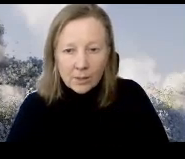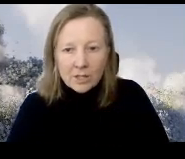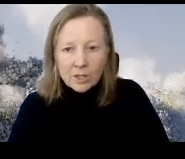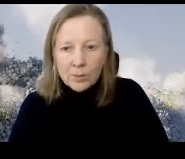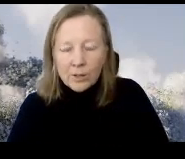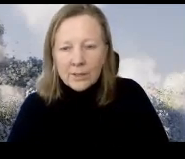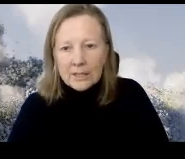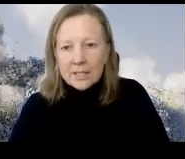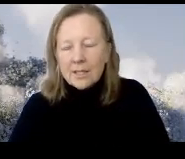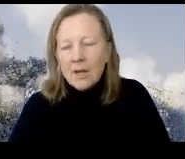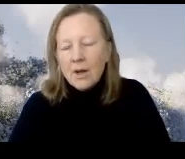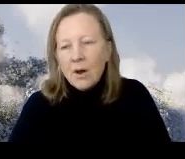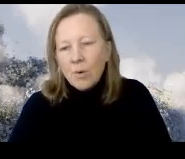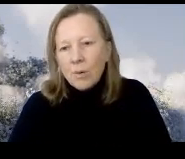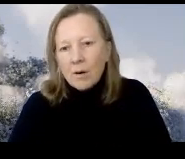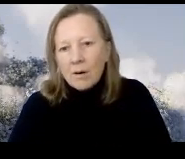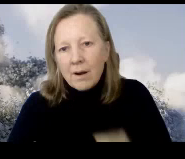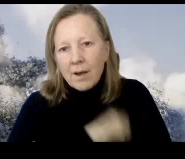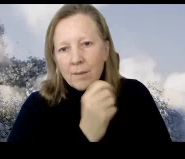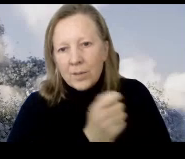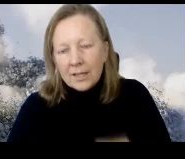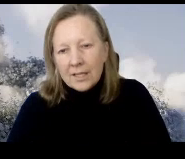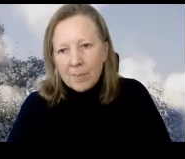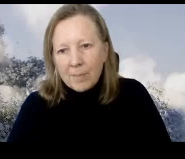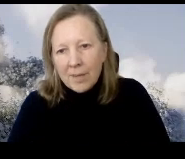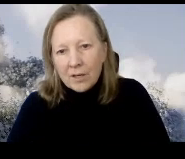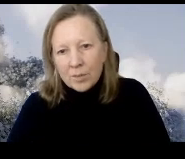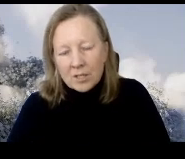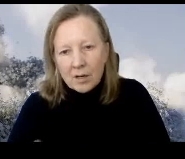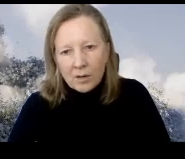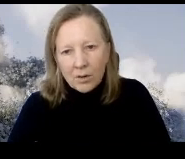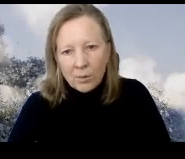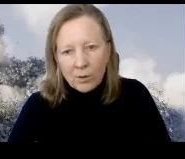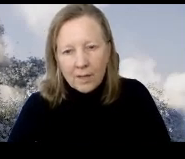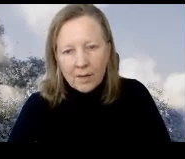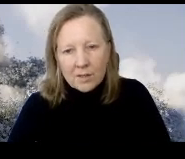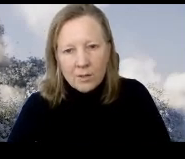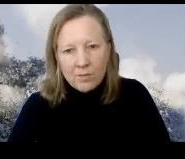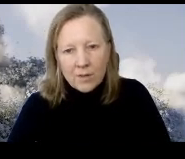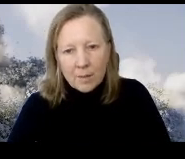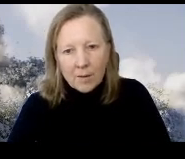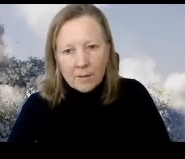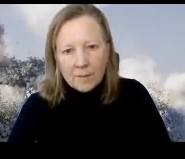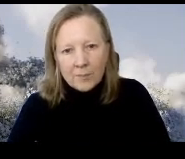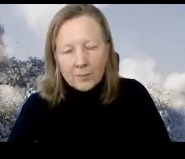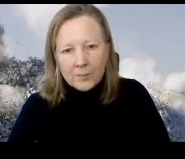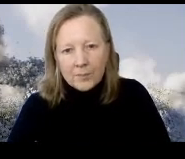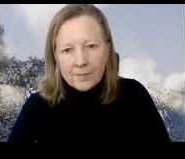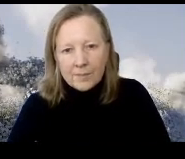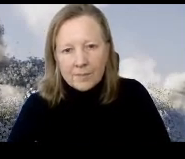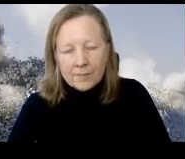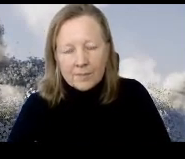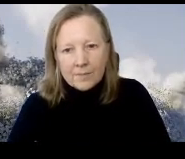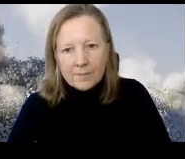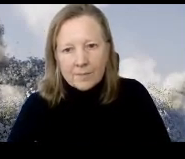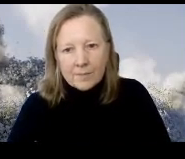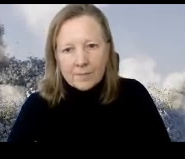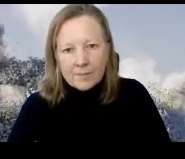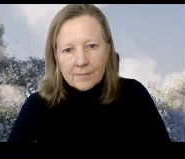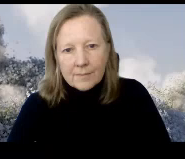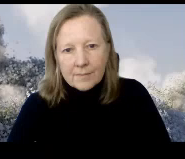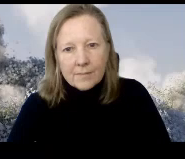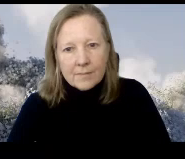contact Olga, she'll put you on a list. Or we can let Manitoba Start know when we have this new funding model. And there